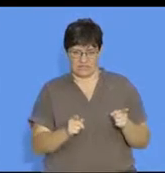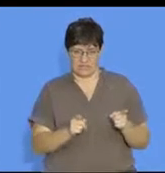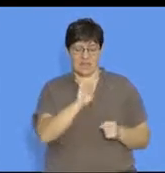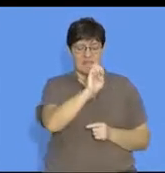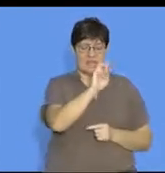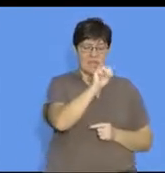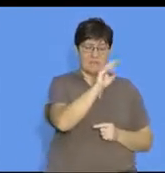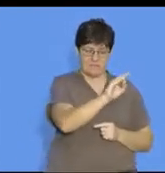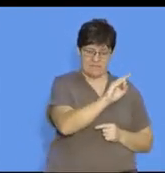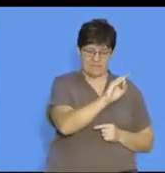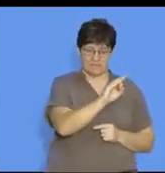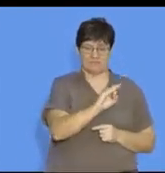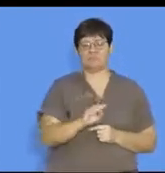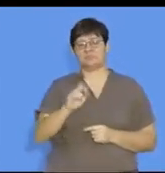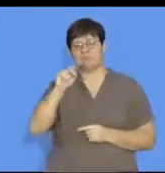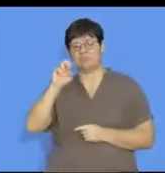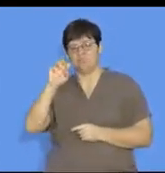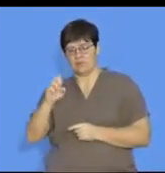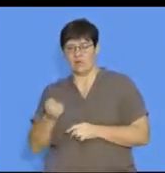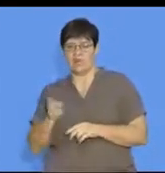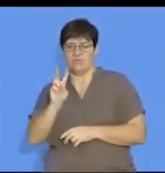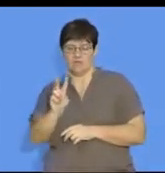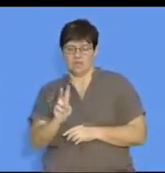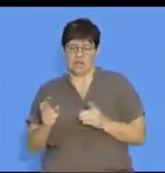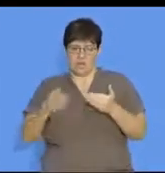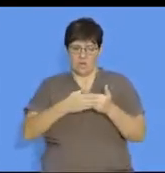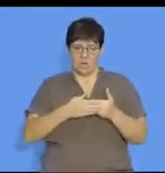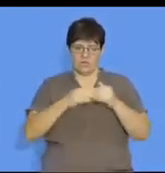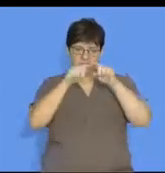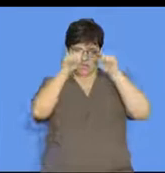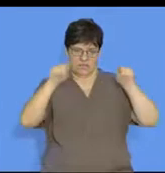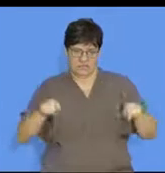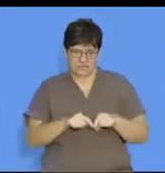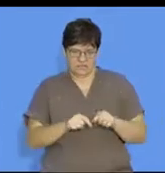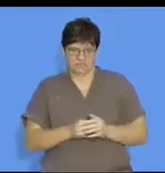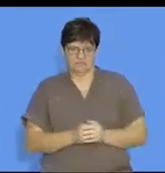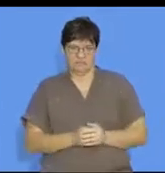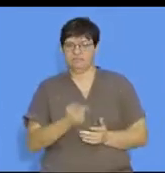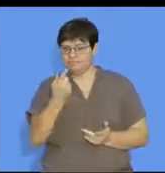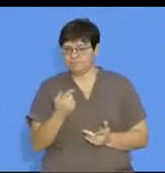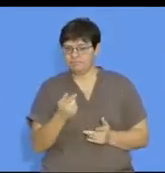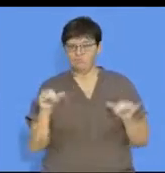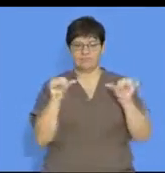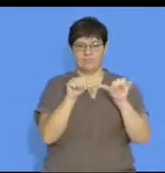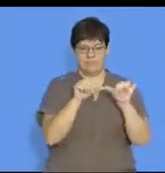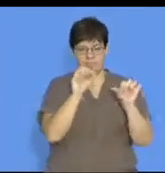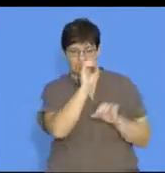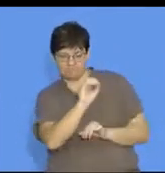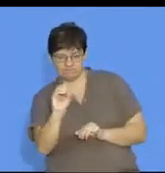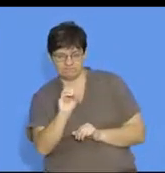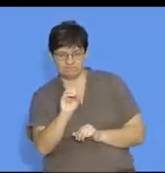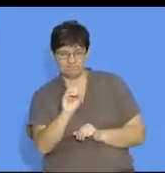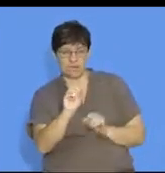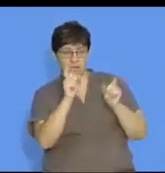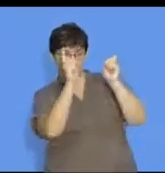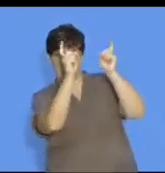the EMF and the terminal voltage in a closed circuit. Take note, if we are to measure voltage